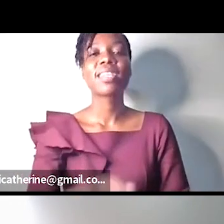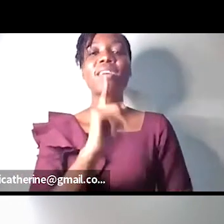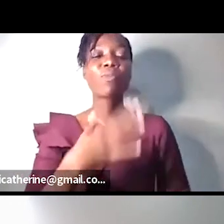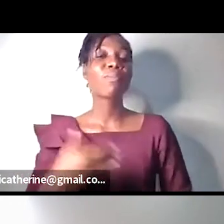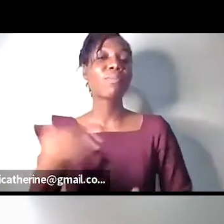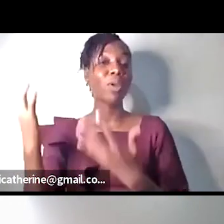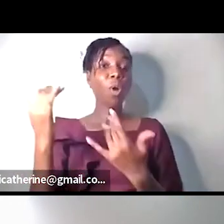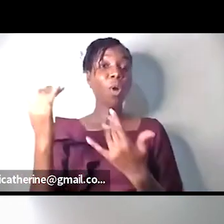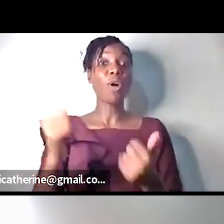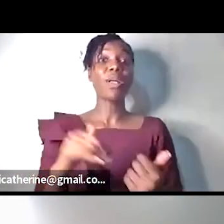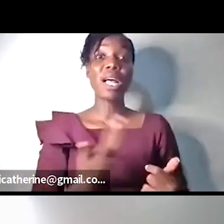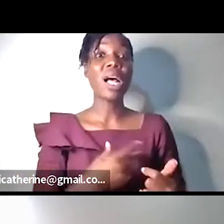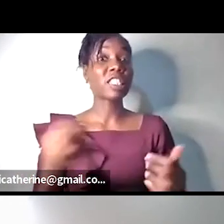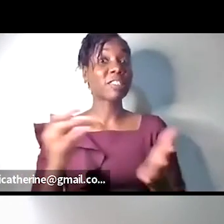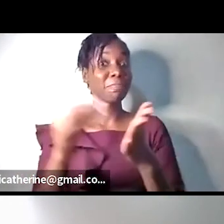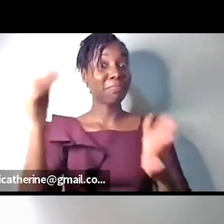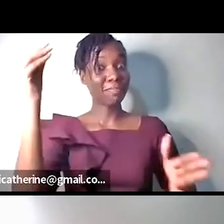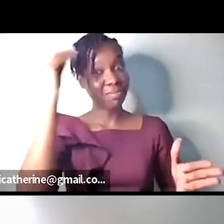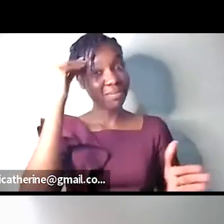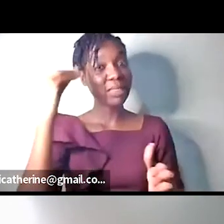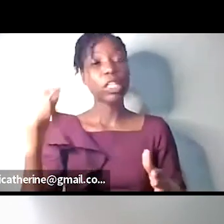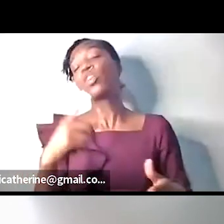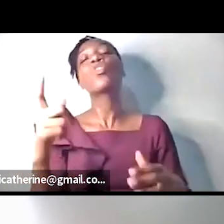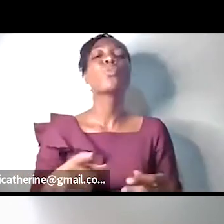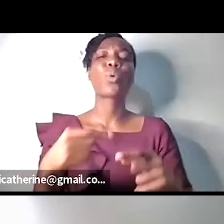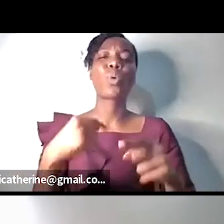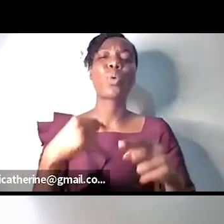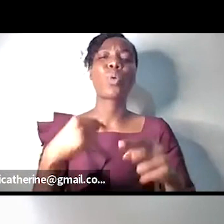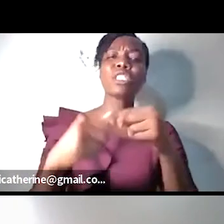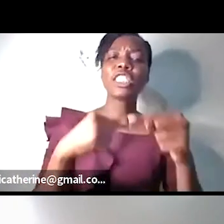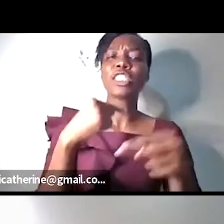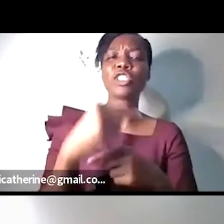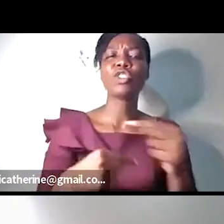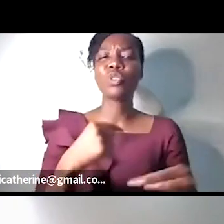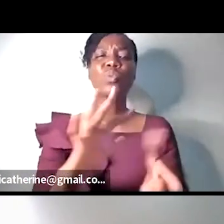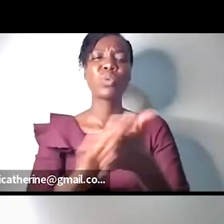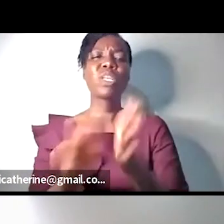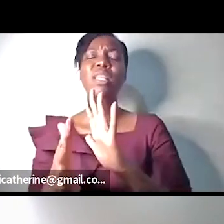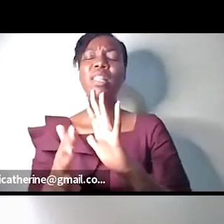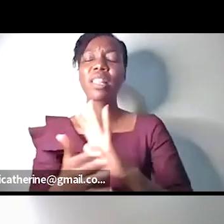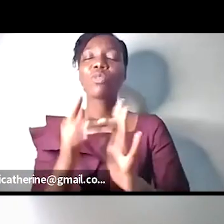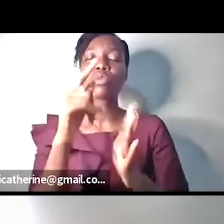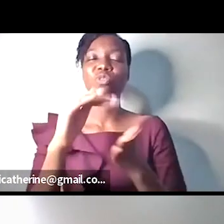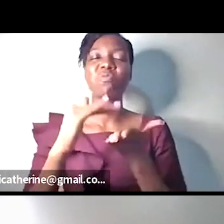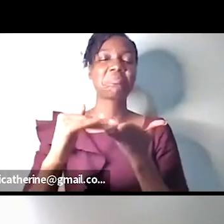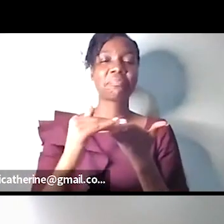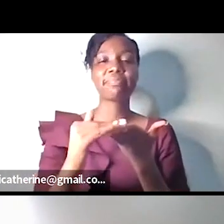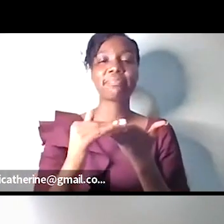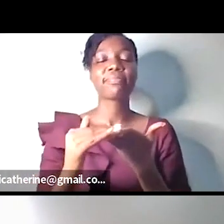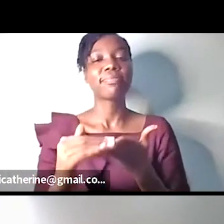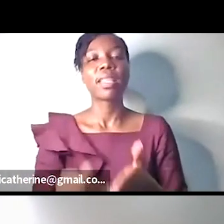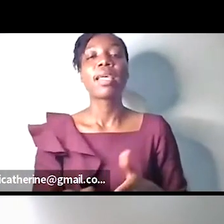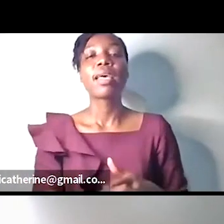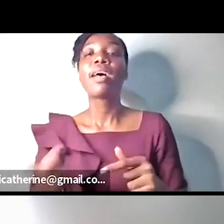thrive unapologetically. Yes. Yes. And up next is Jocelyn. Jocelyn, you can probably also